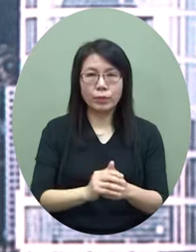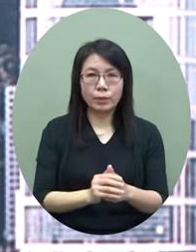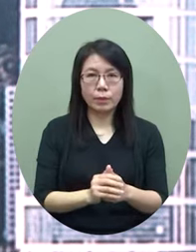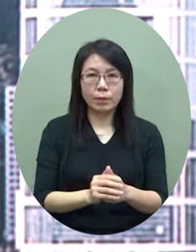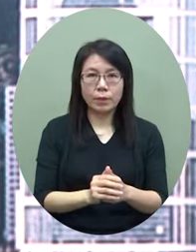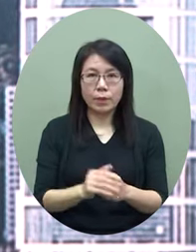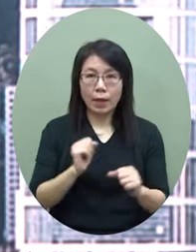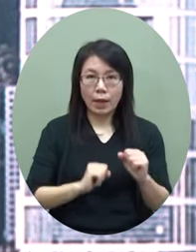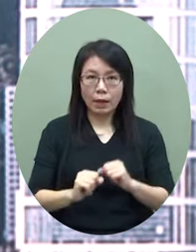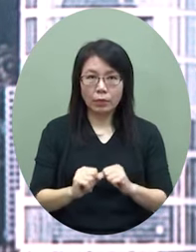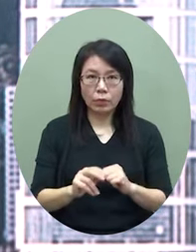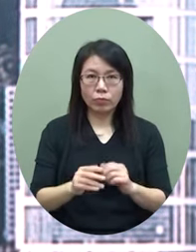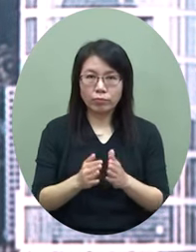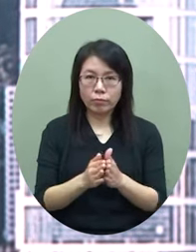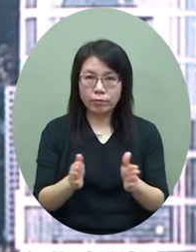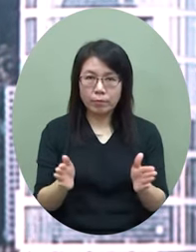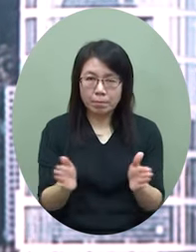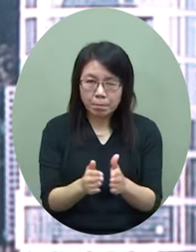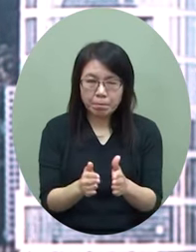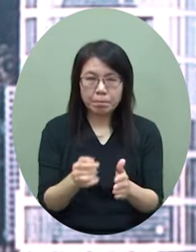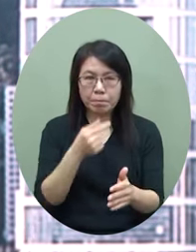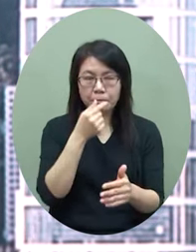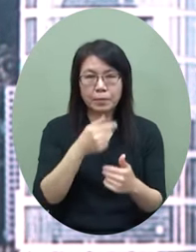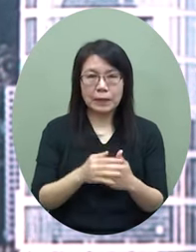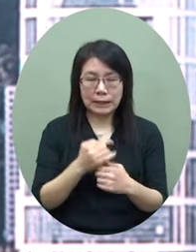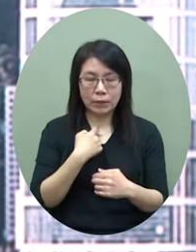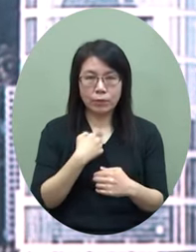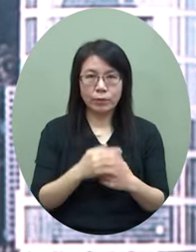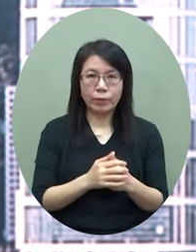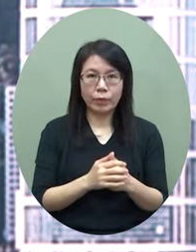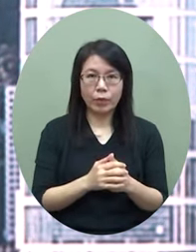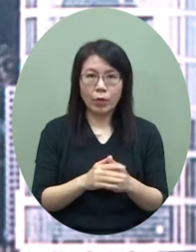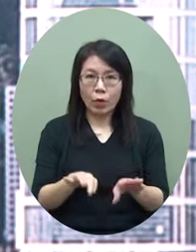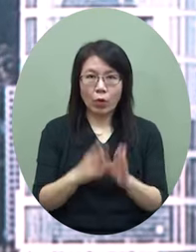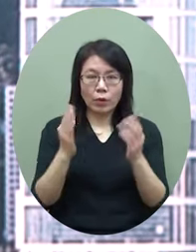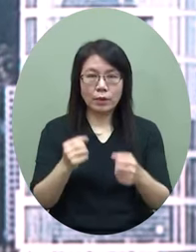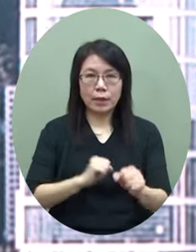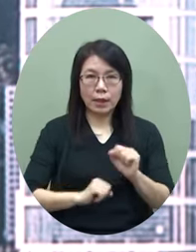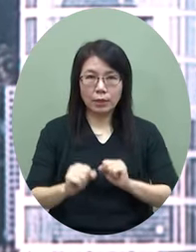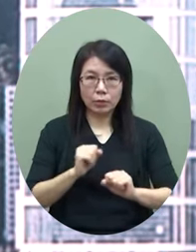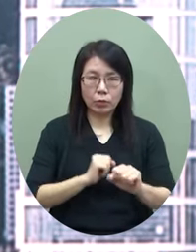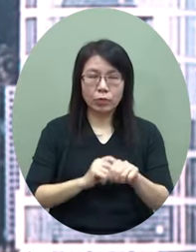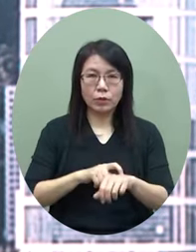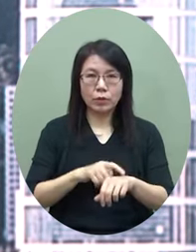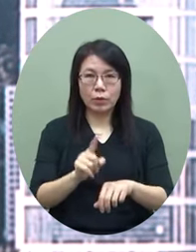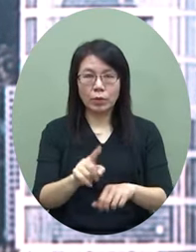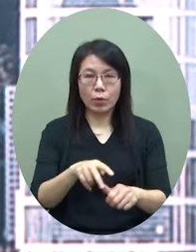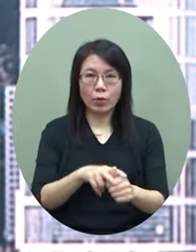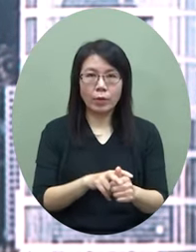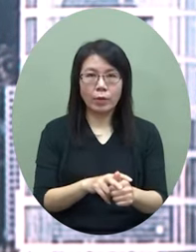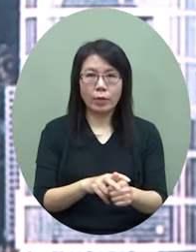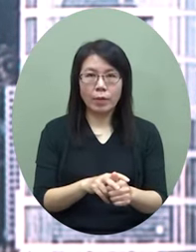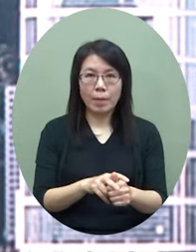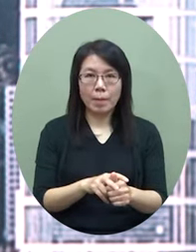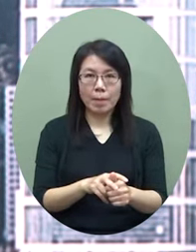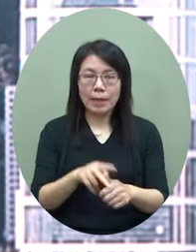the second is of course once we started the operationhow we could compress the timeso